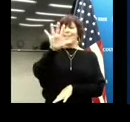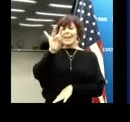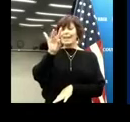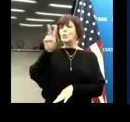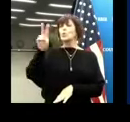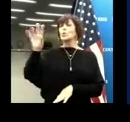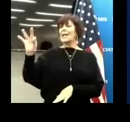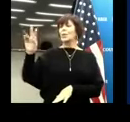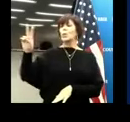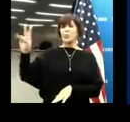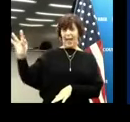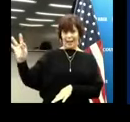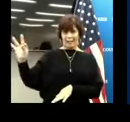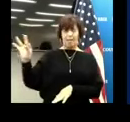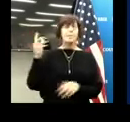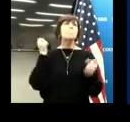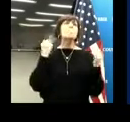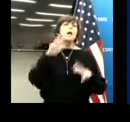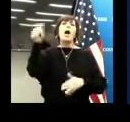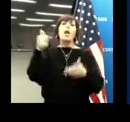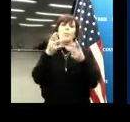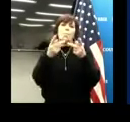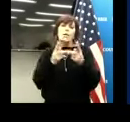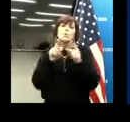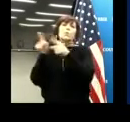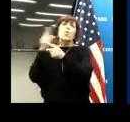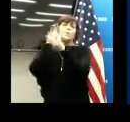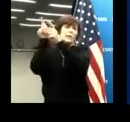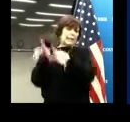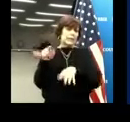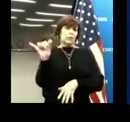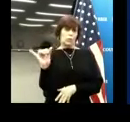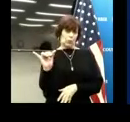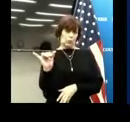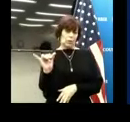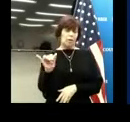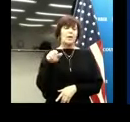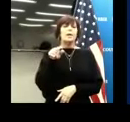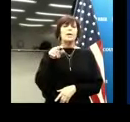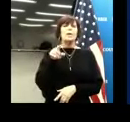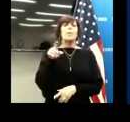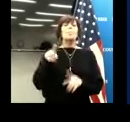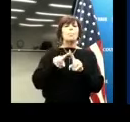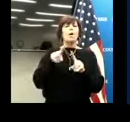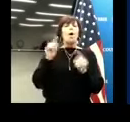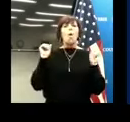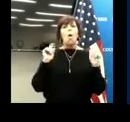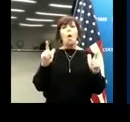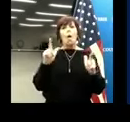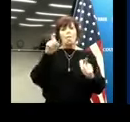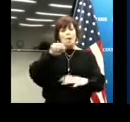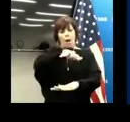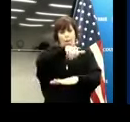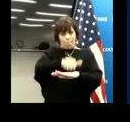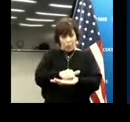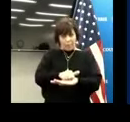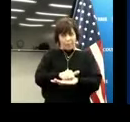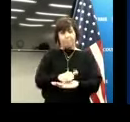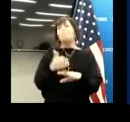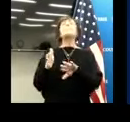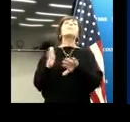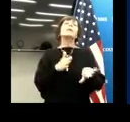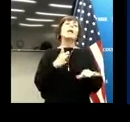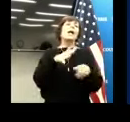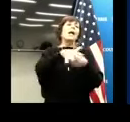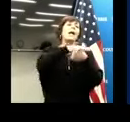716-858-2929. There are also dozens of other locations across Erie County to get tested, but these are all by appointment only. So now let's talk about the cluster